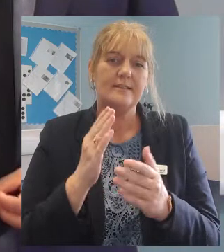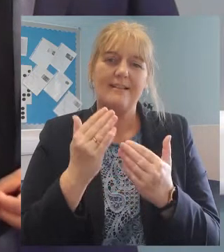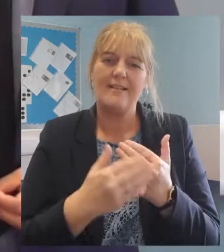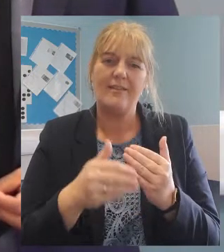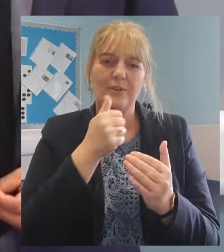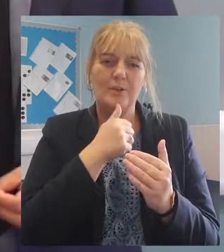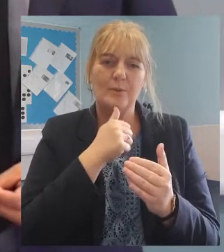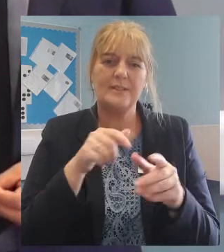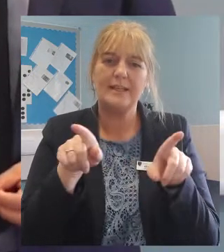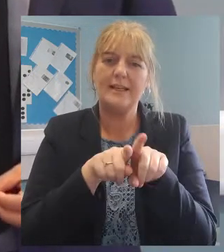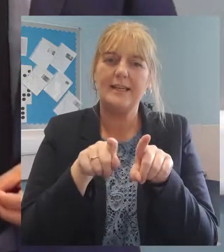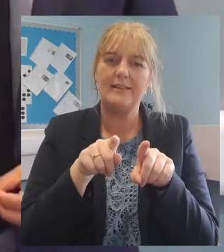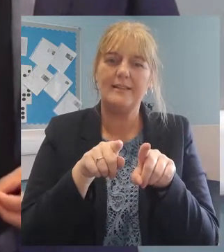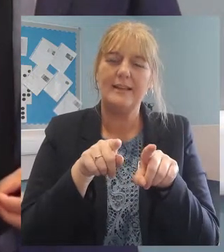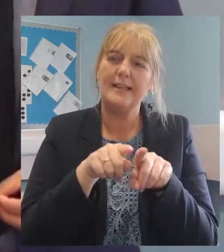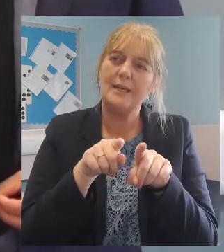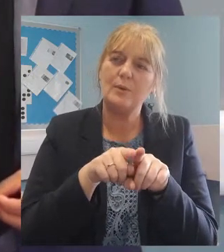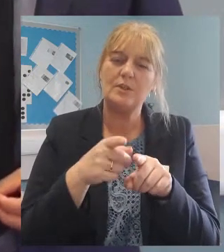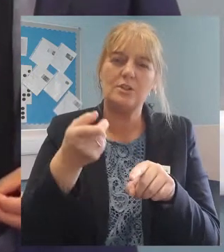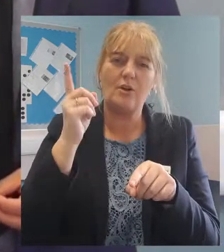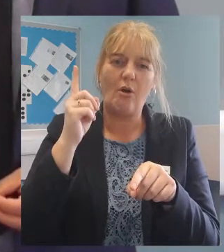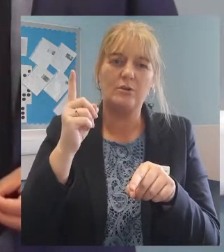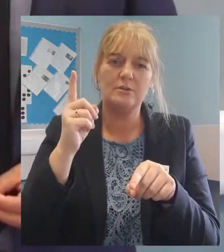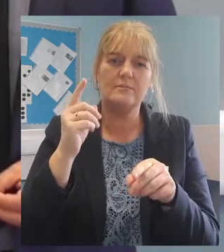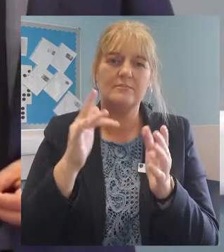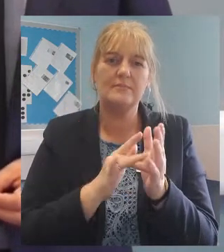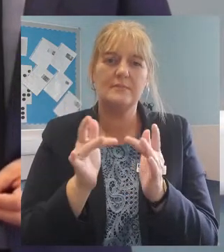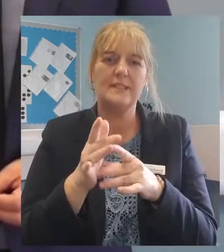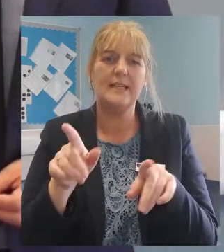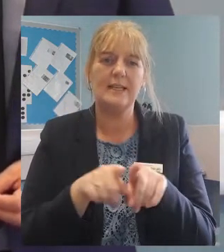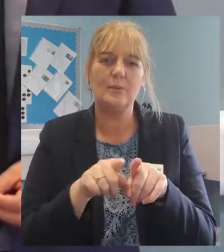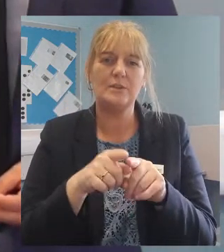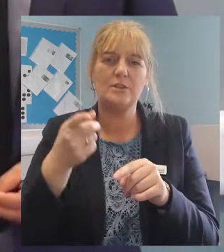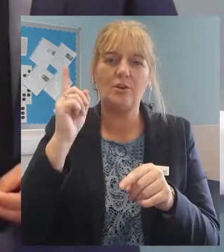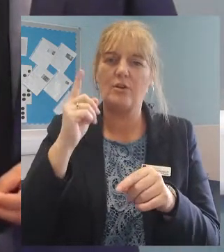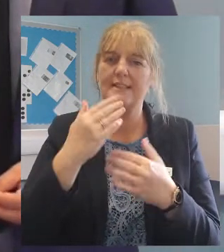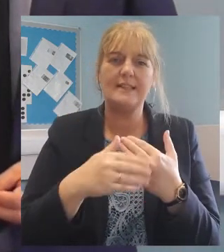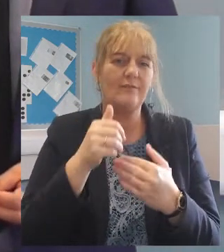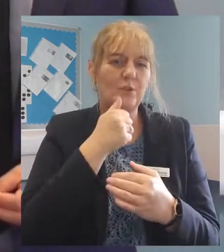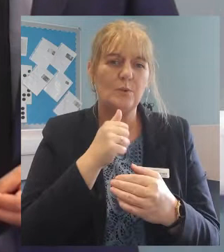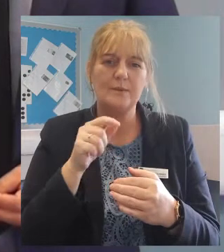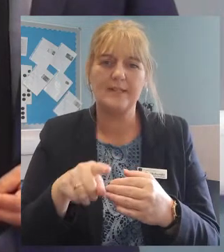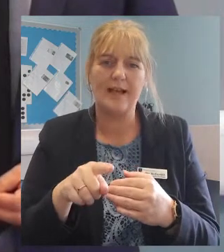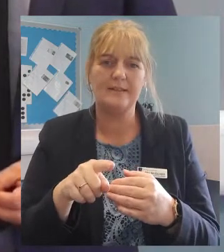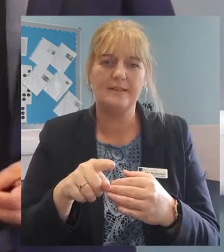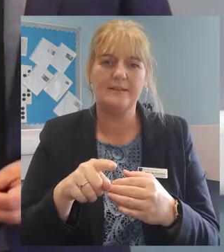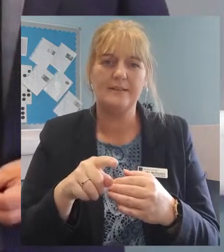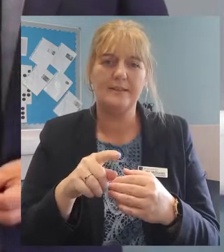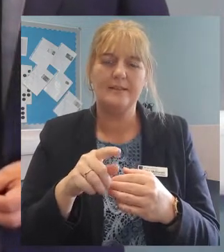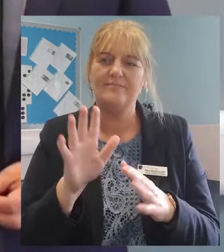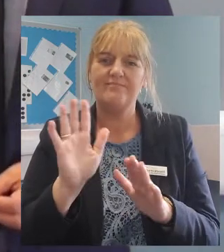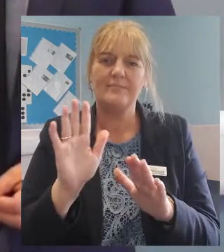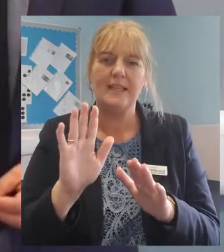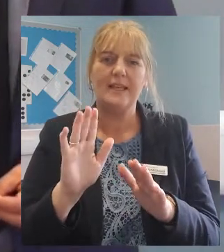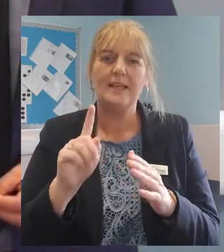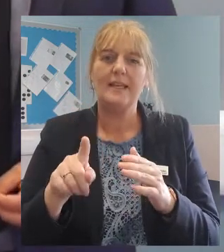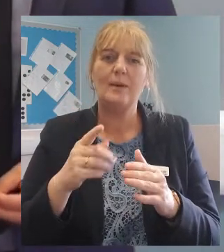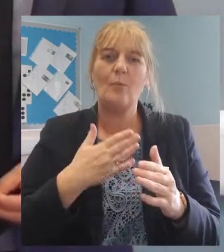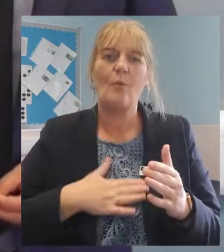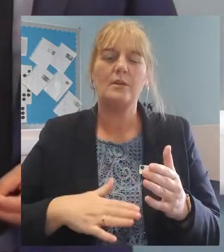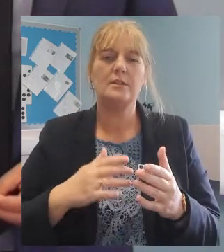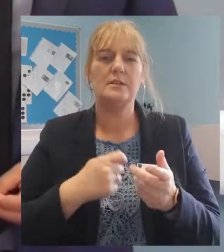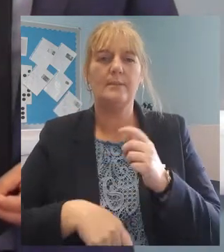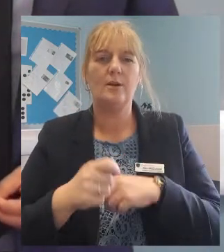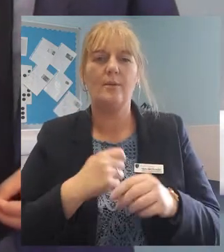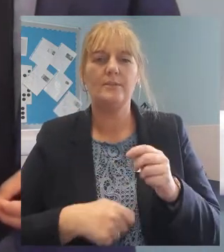own advantage. Rather, he made himself nothing by taking the very nature of a servant and being made in human